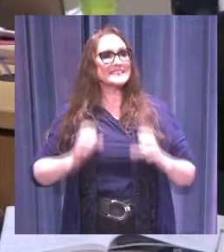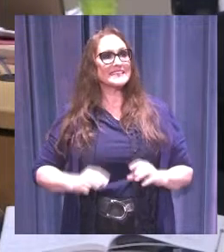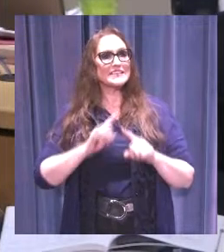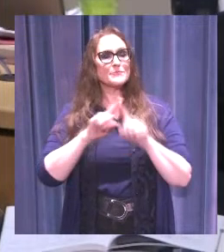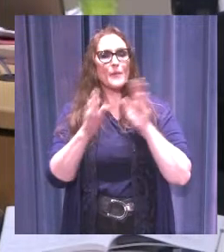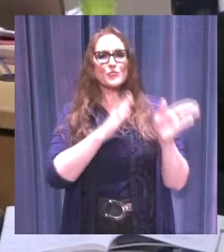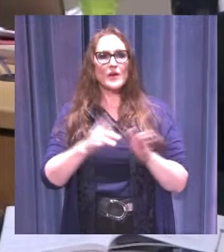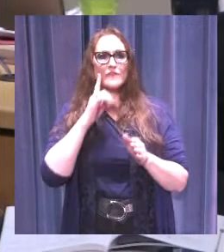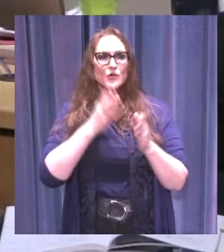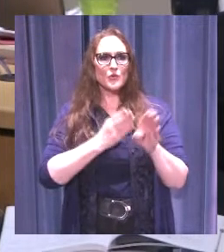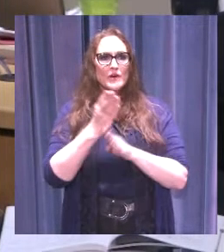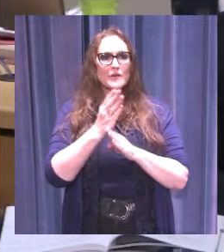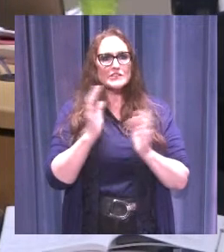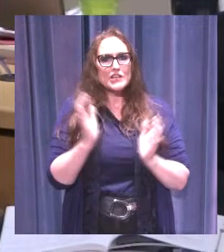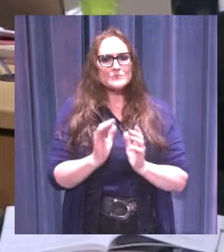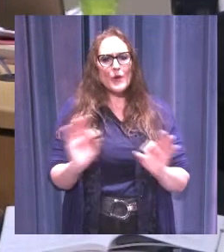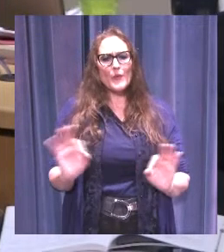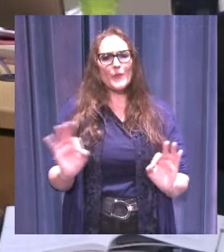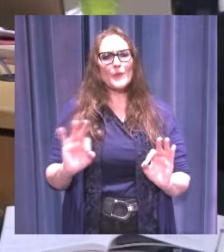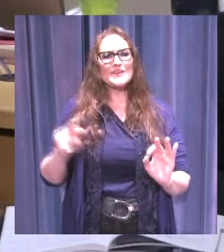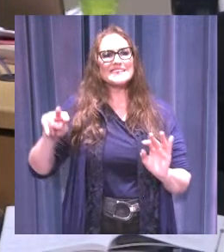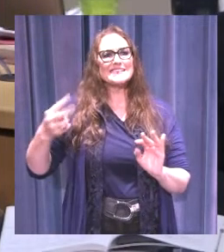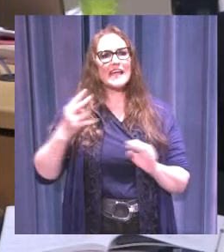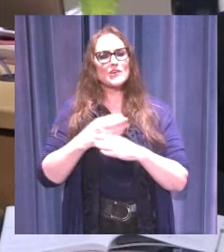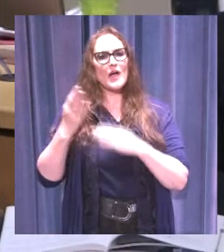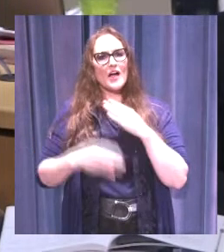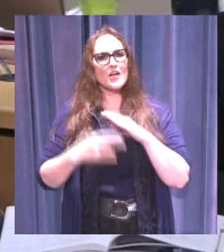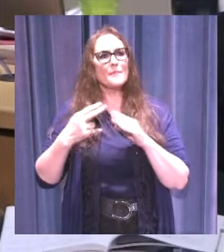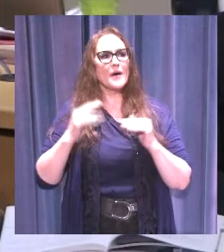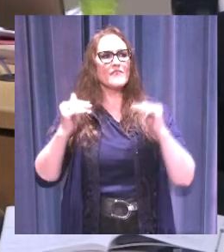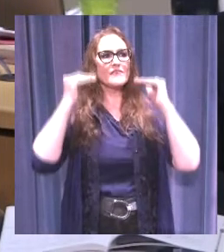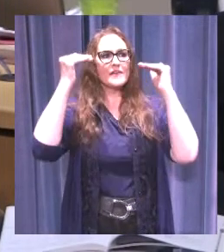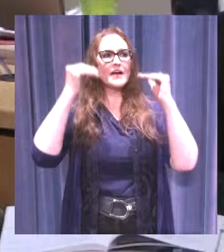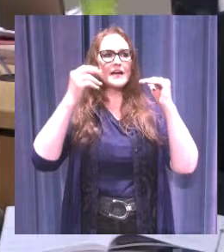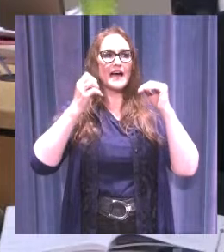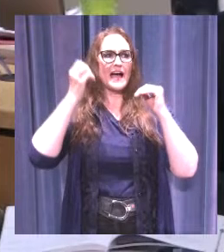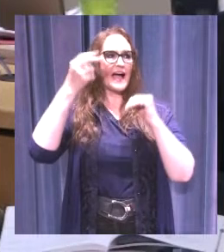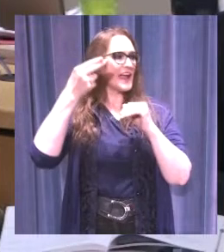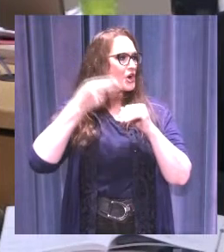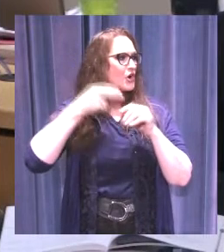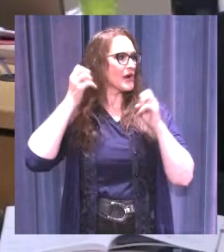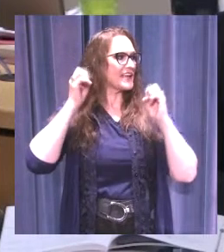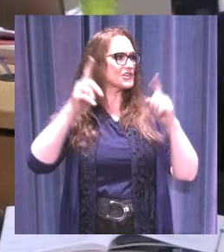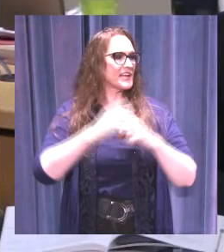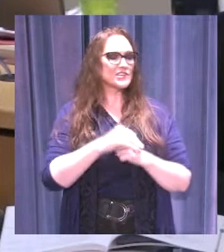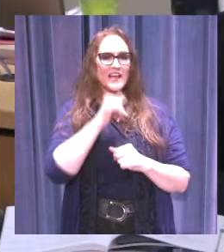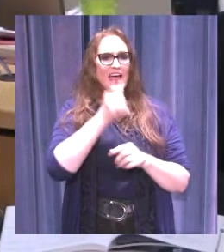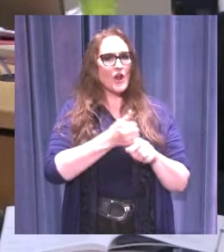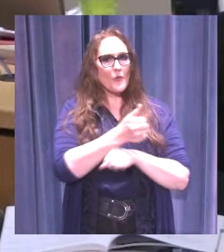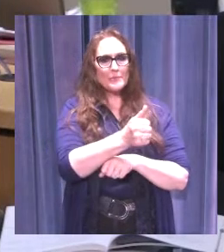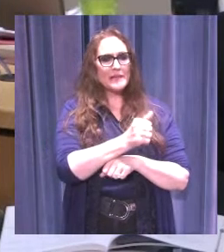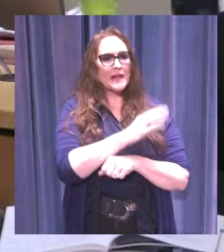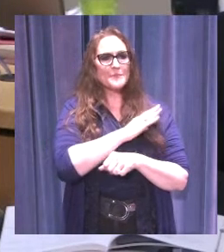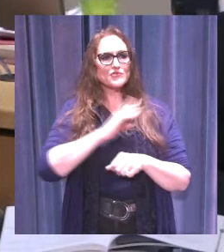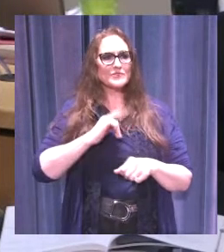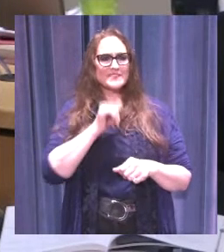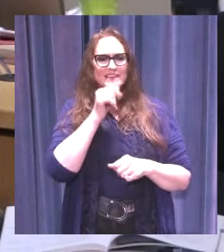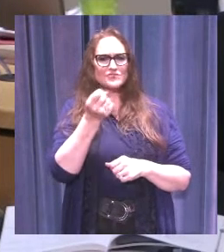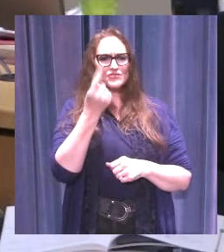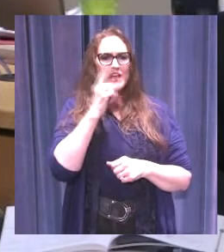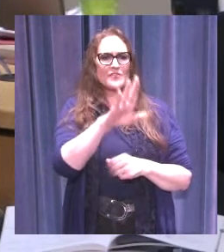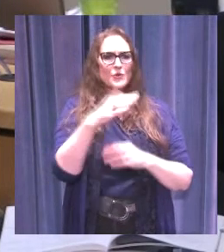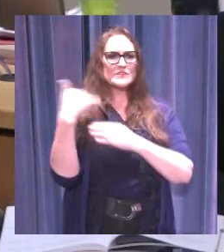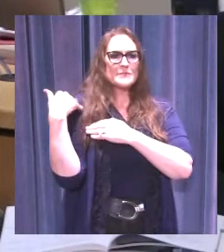a small, arguably secondary outcome of higher education. I don't blame these trustees for not understanding